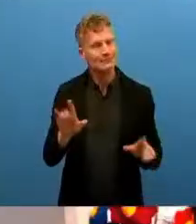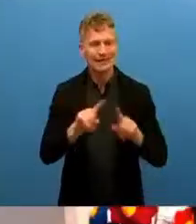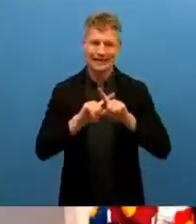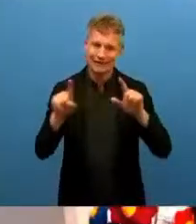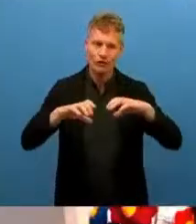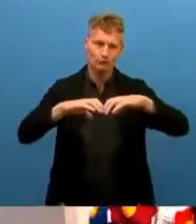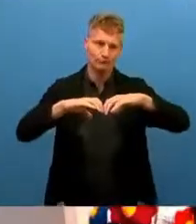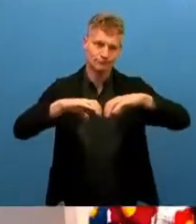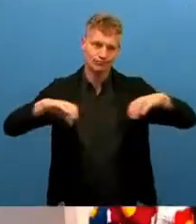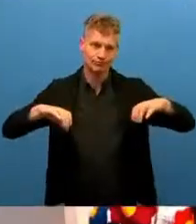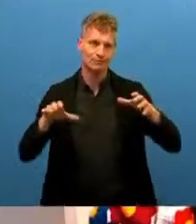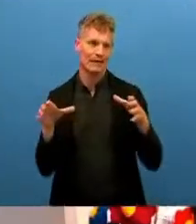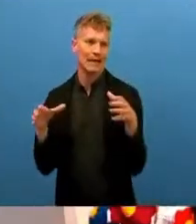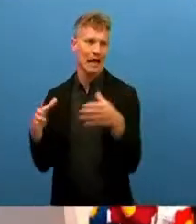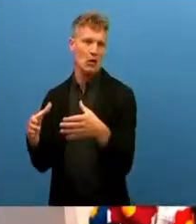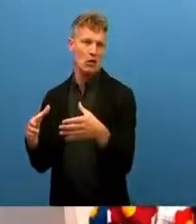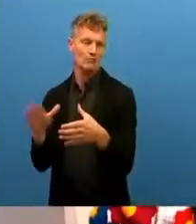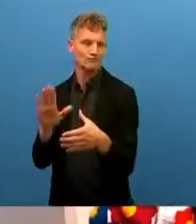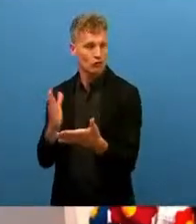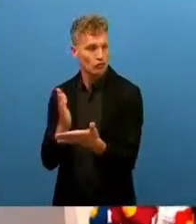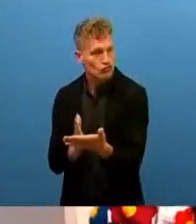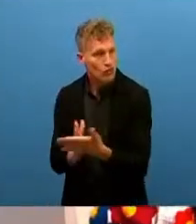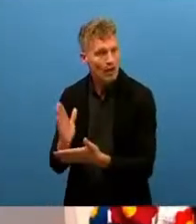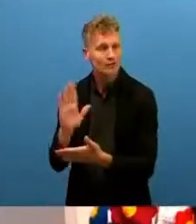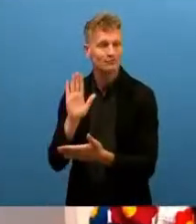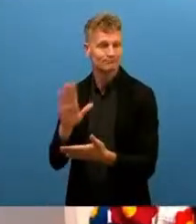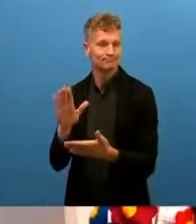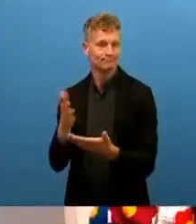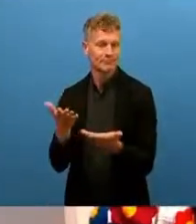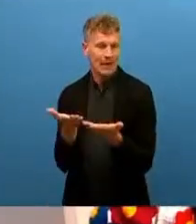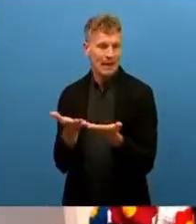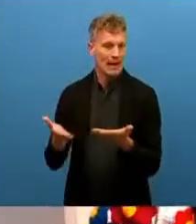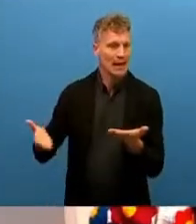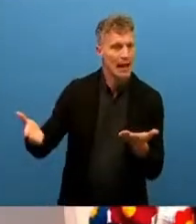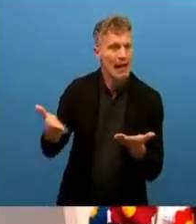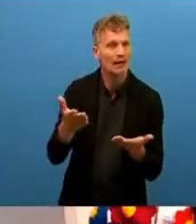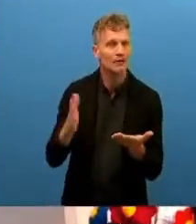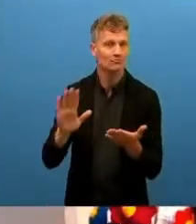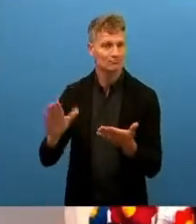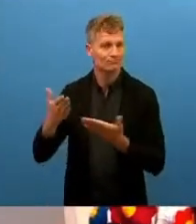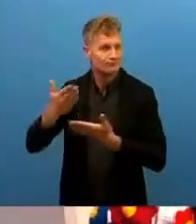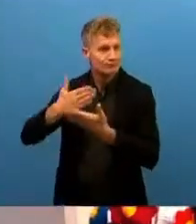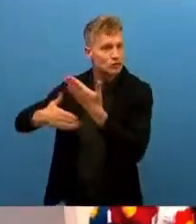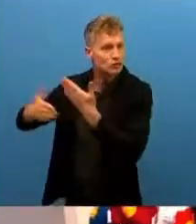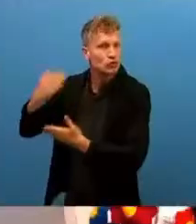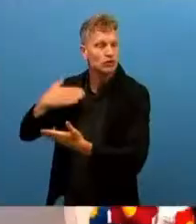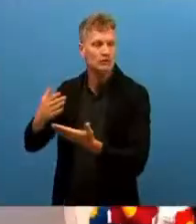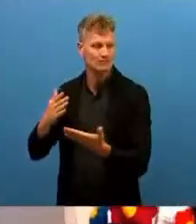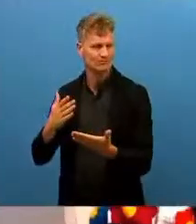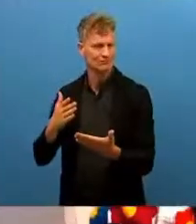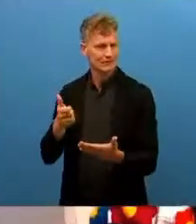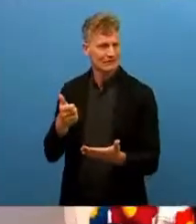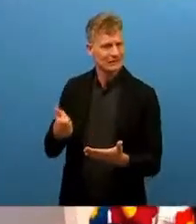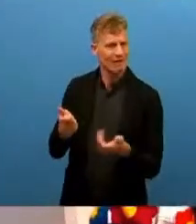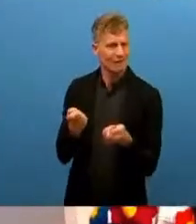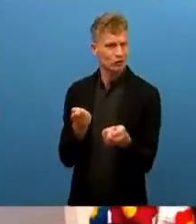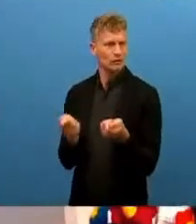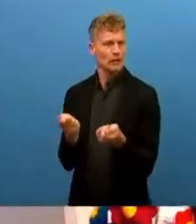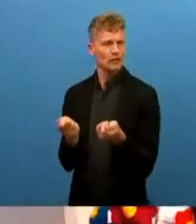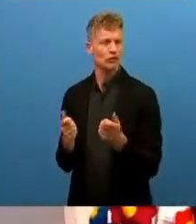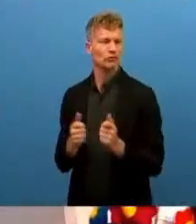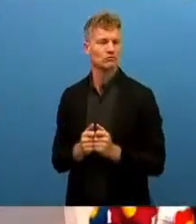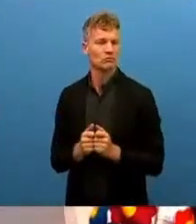organization, land, and heritage, respecting their right to self-determination. And also, as was highlighted by the